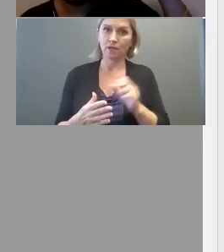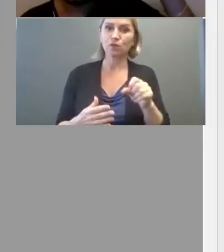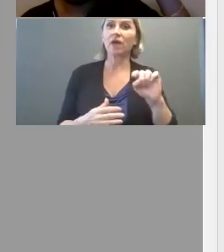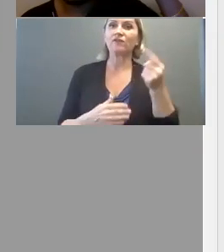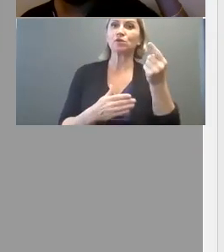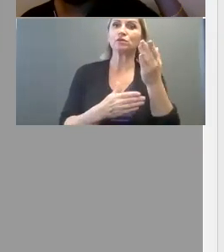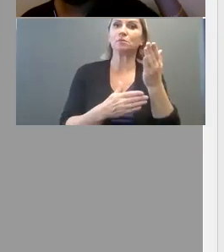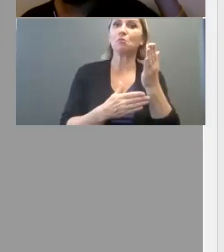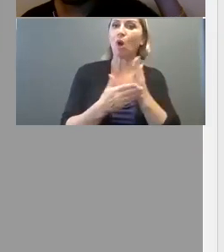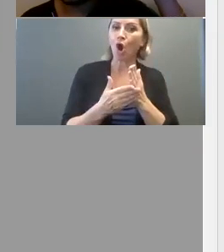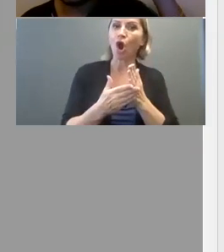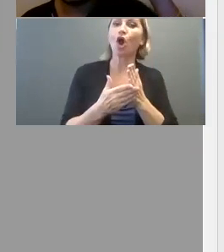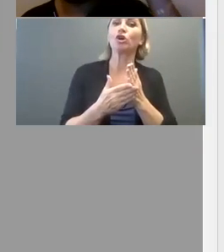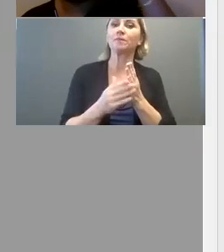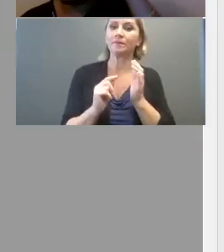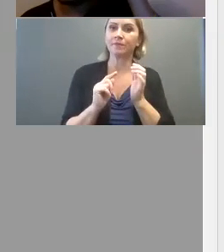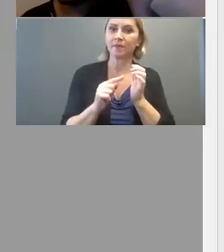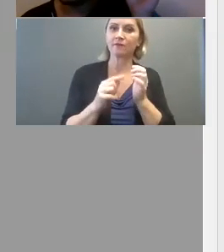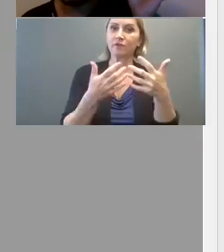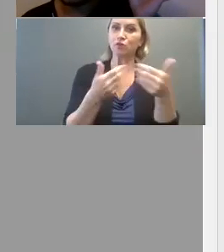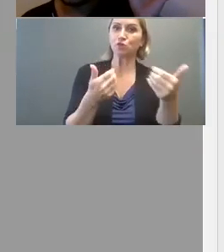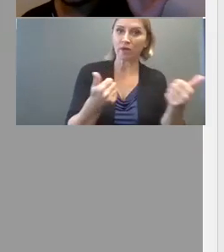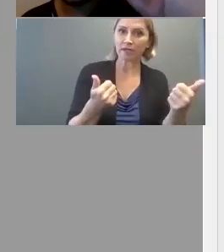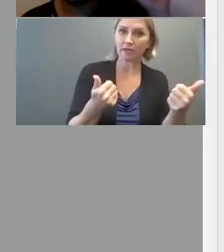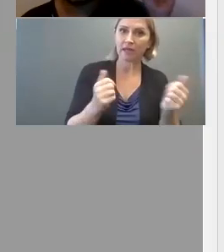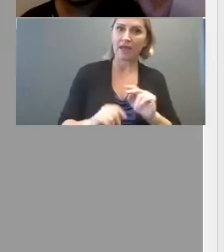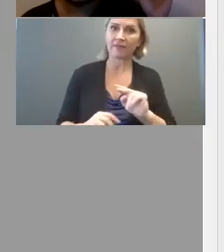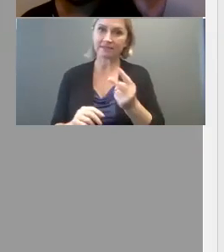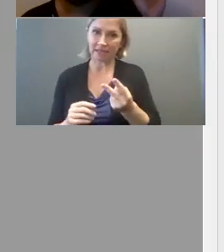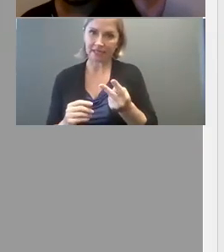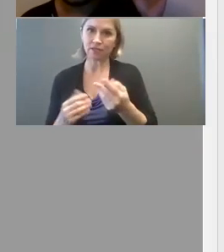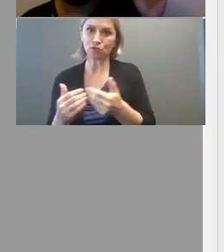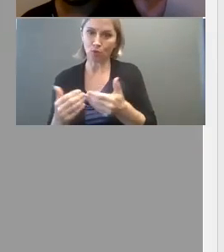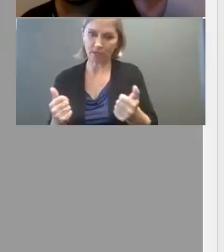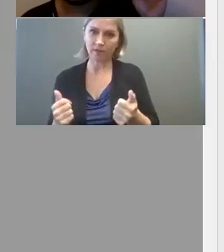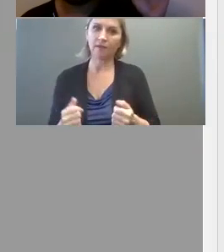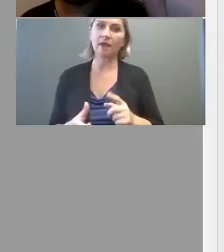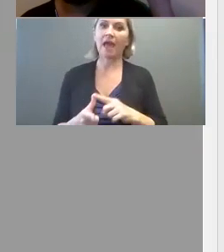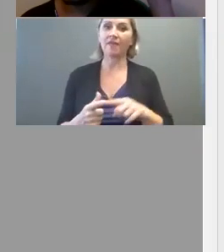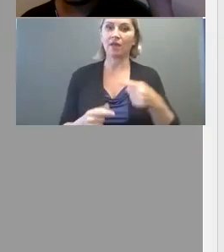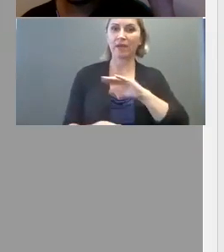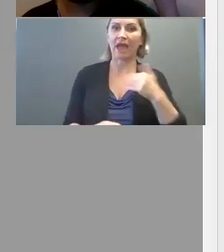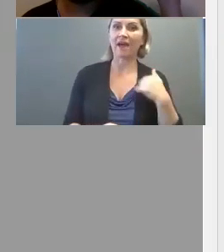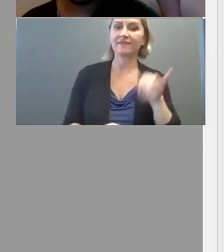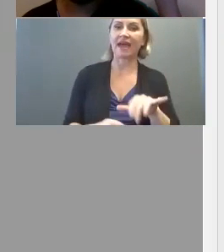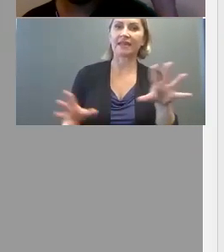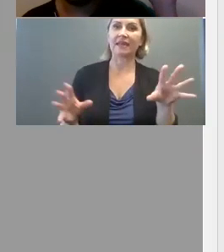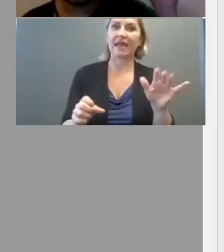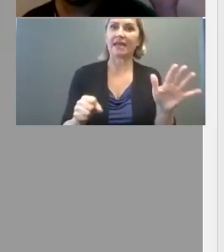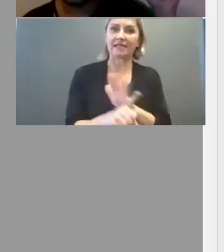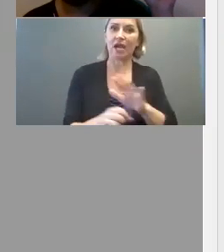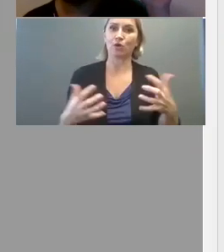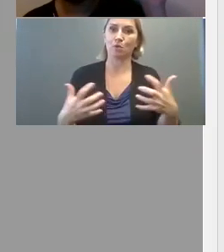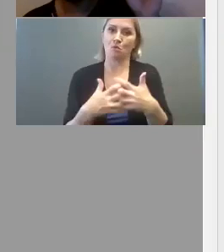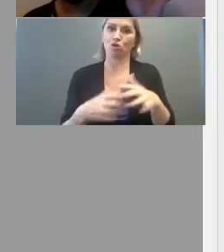first third of the sorted array and the second third of the sorted array. And then we have this entire merged array that is 1 to